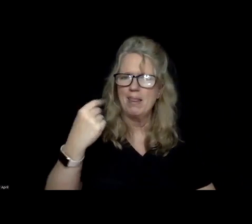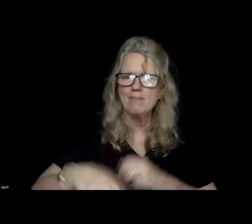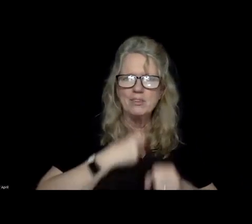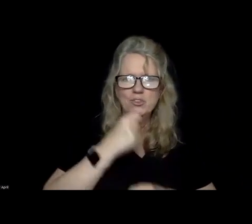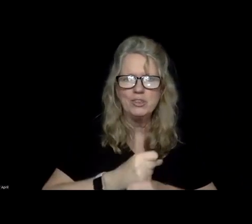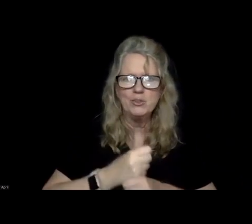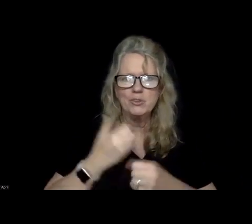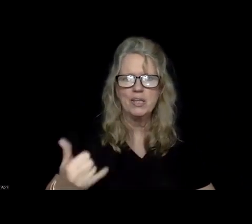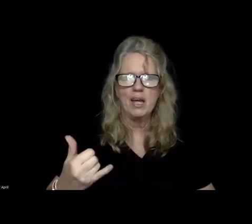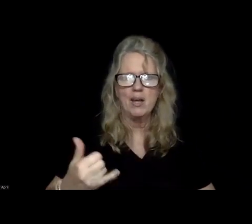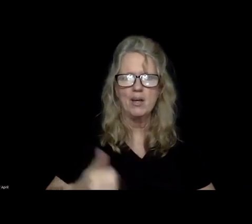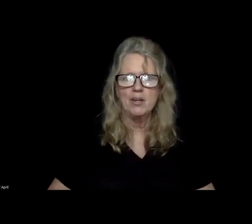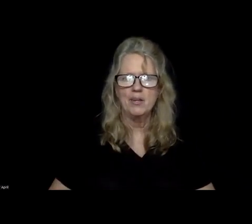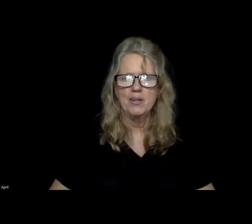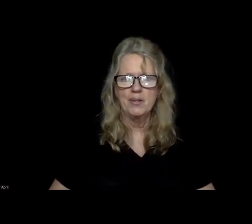now. And